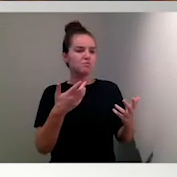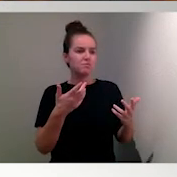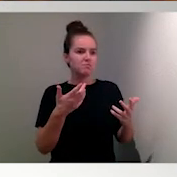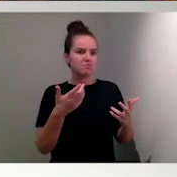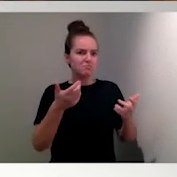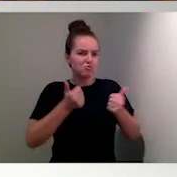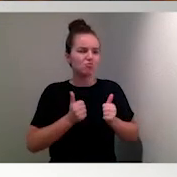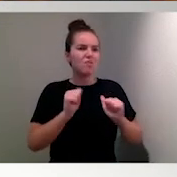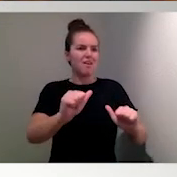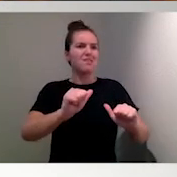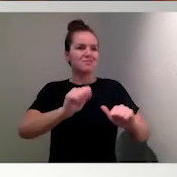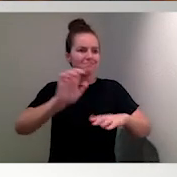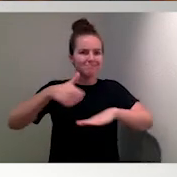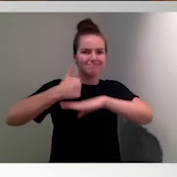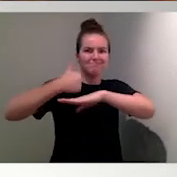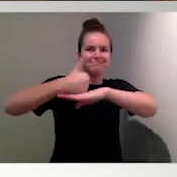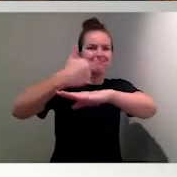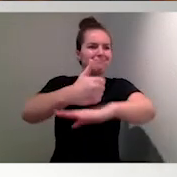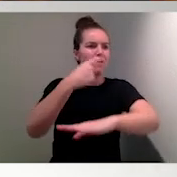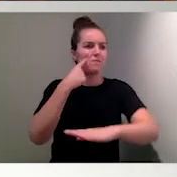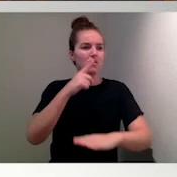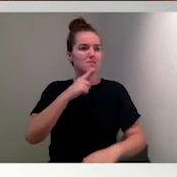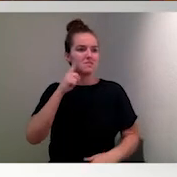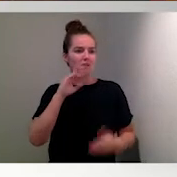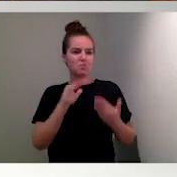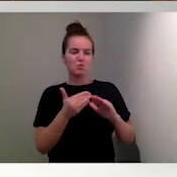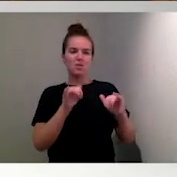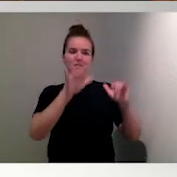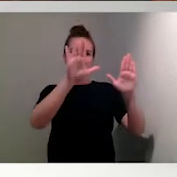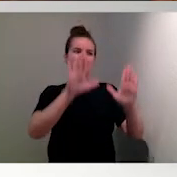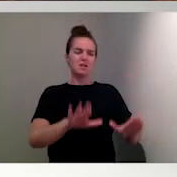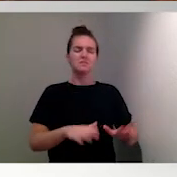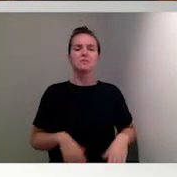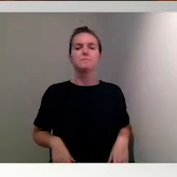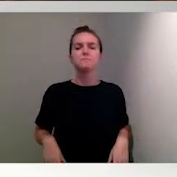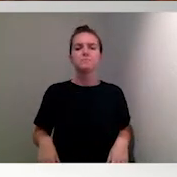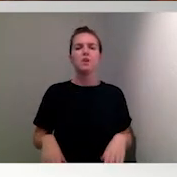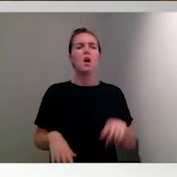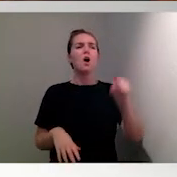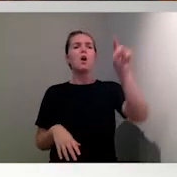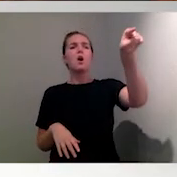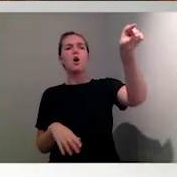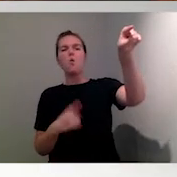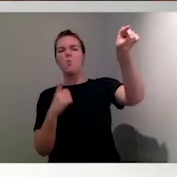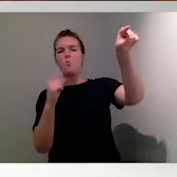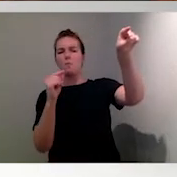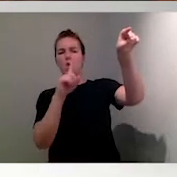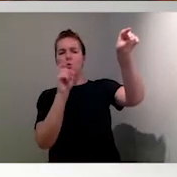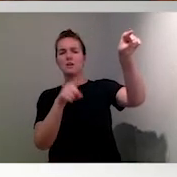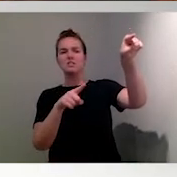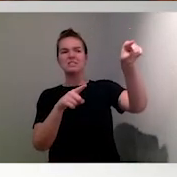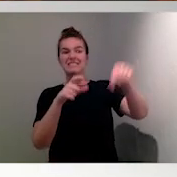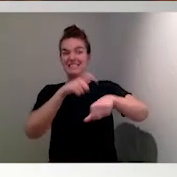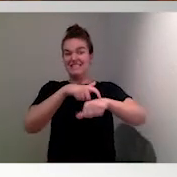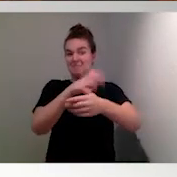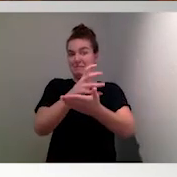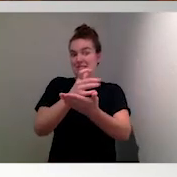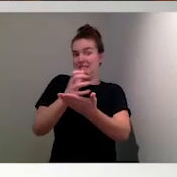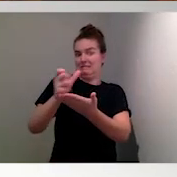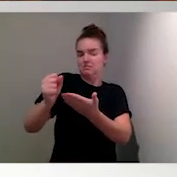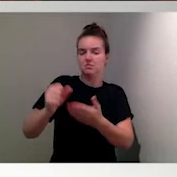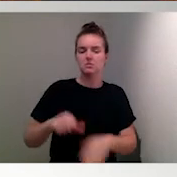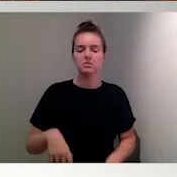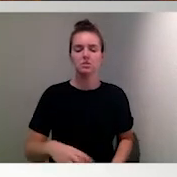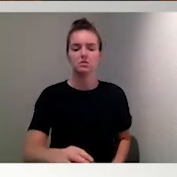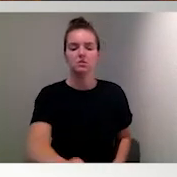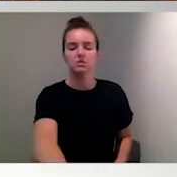that's absolutely amazing. Let me get this question back there. We're almost out of time, so. What restaurants have you found